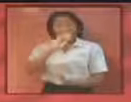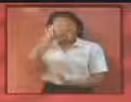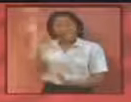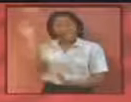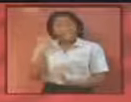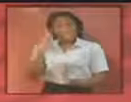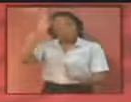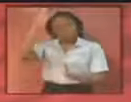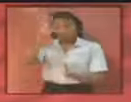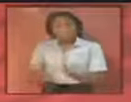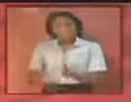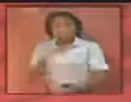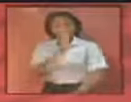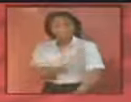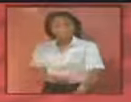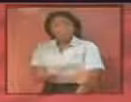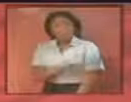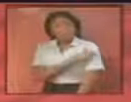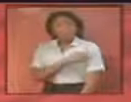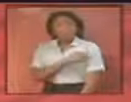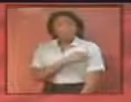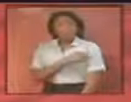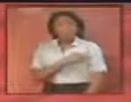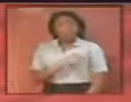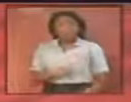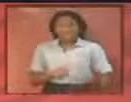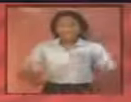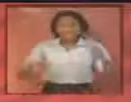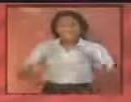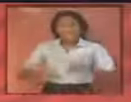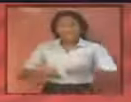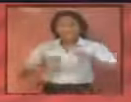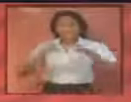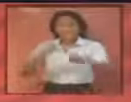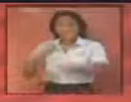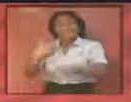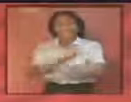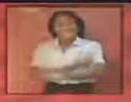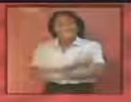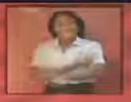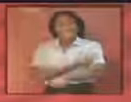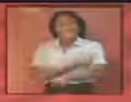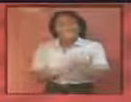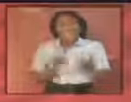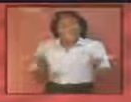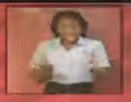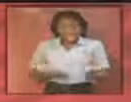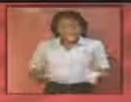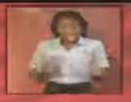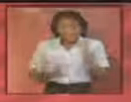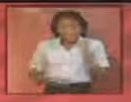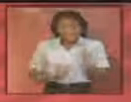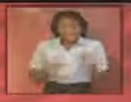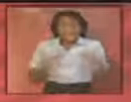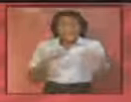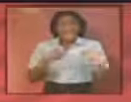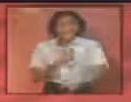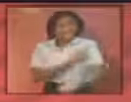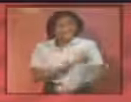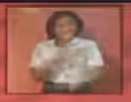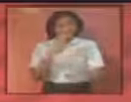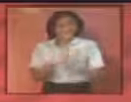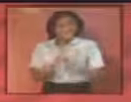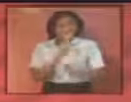in symptomatic cases for with these vaccines. We currently have the AstraZeneca vaccine and the Sinopharm vaccine,